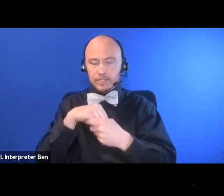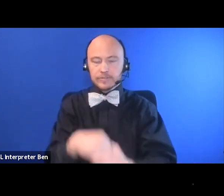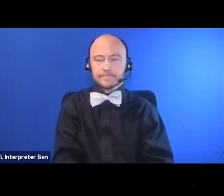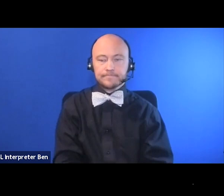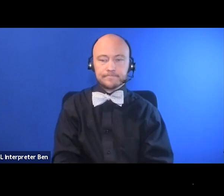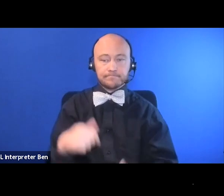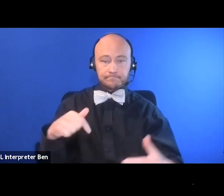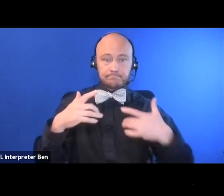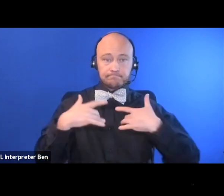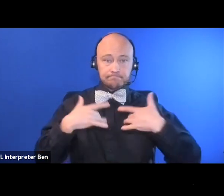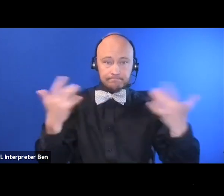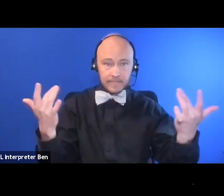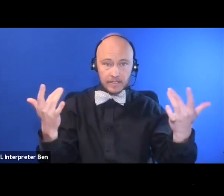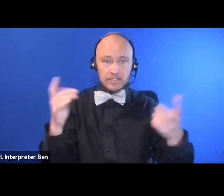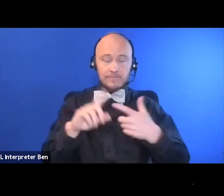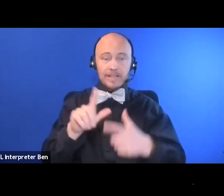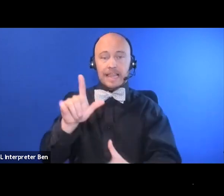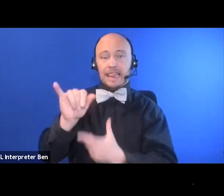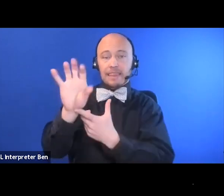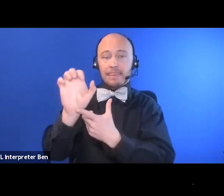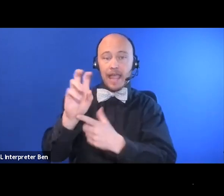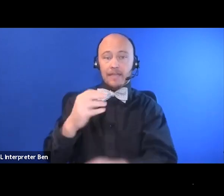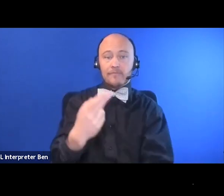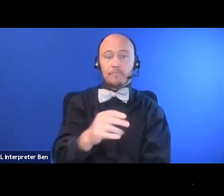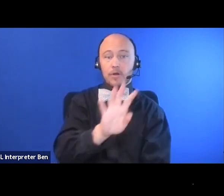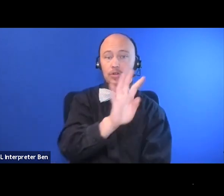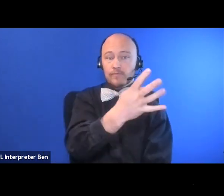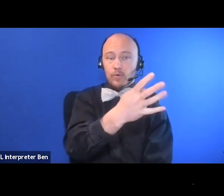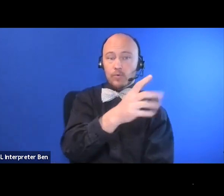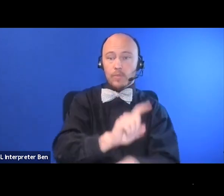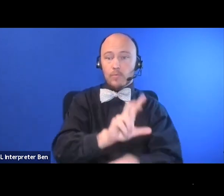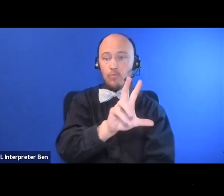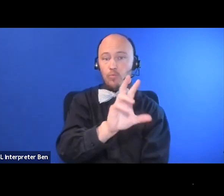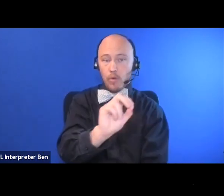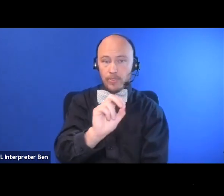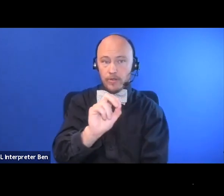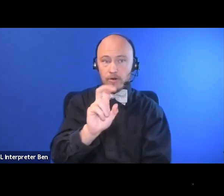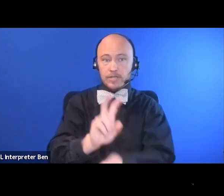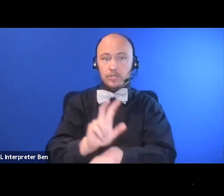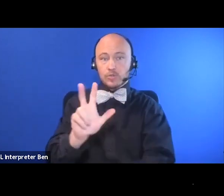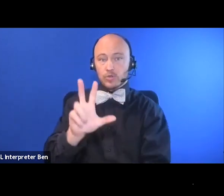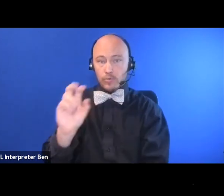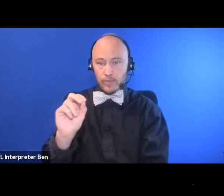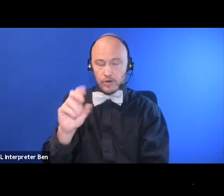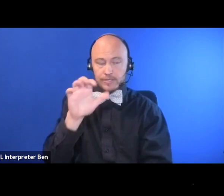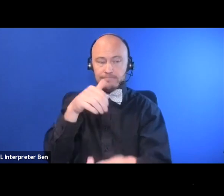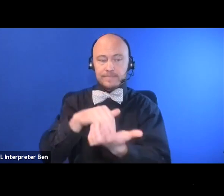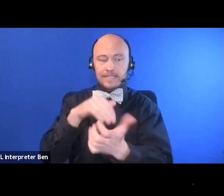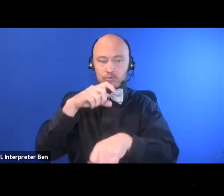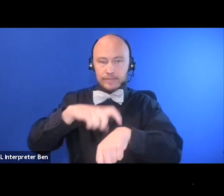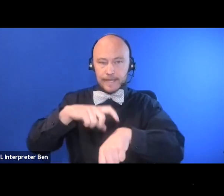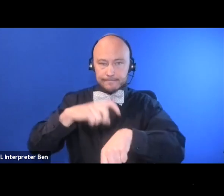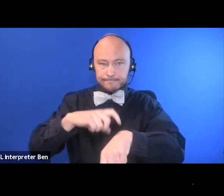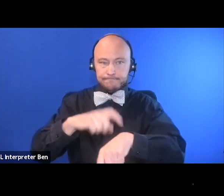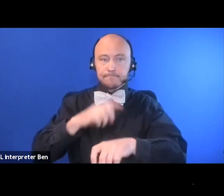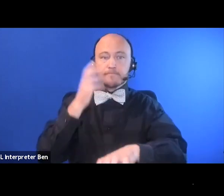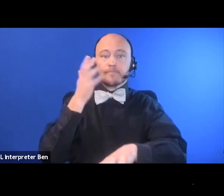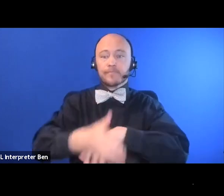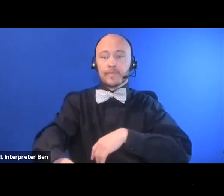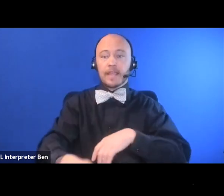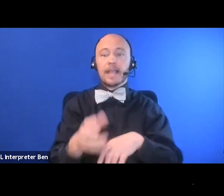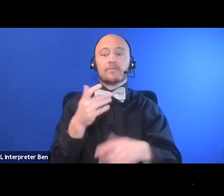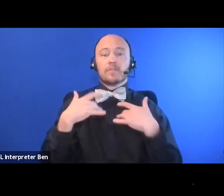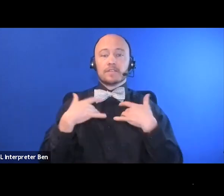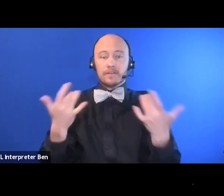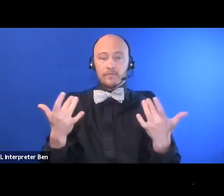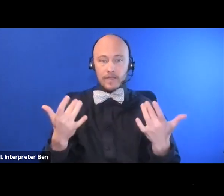This event is taking place live on March 4th from 1:30 p.m. to 2:30 p.m. Central Time. After the conclusion of this